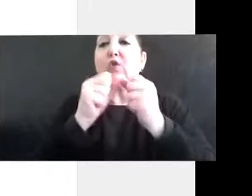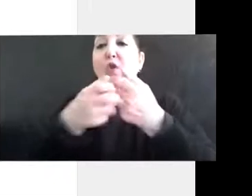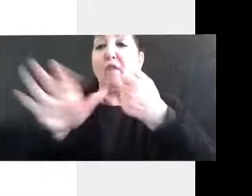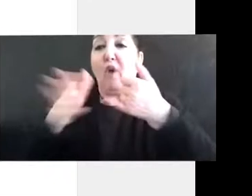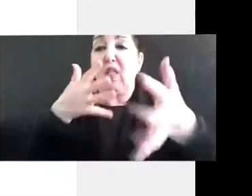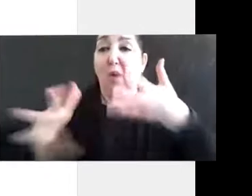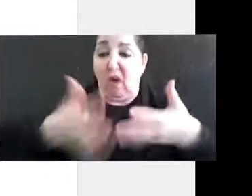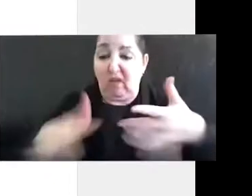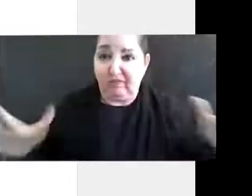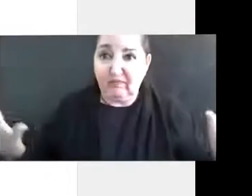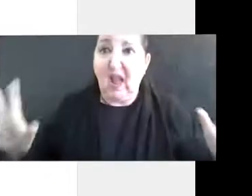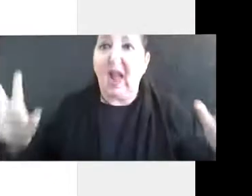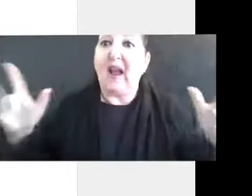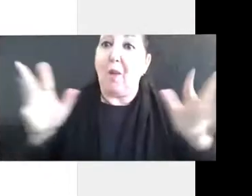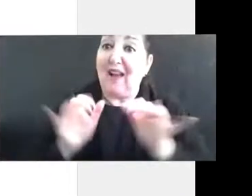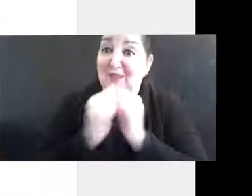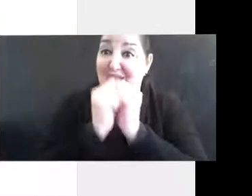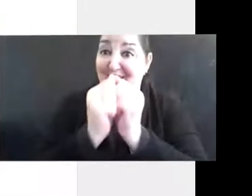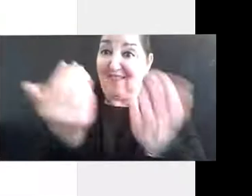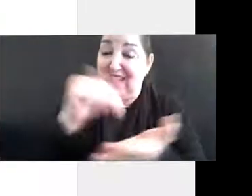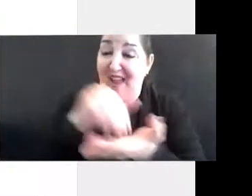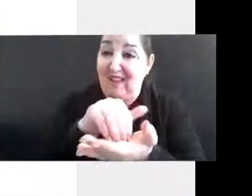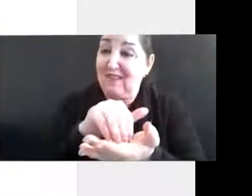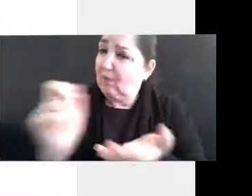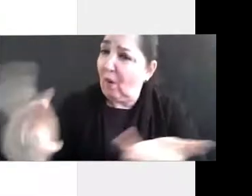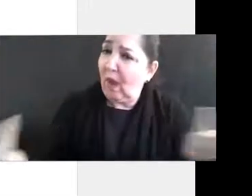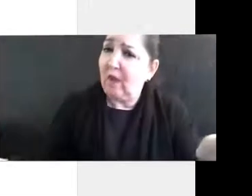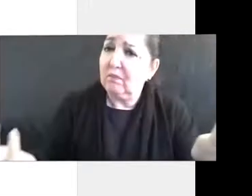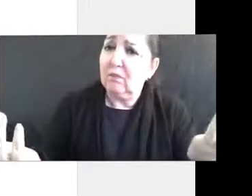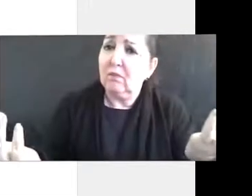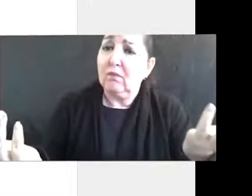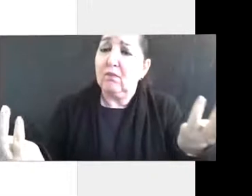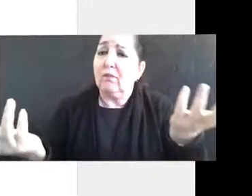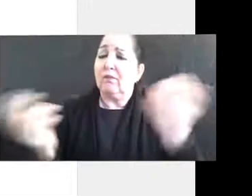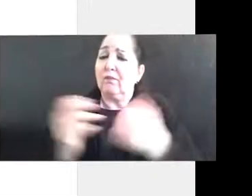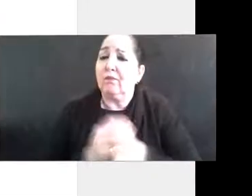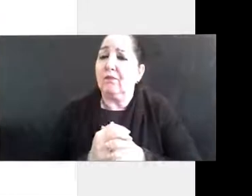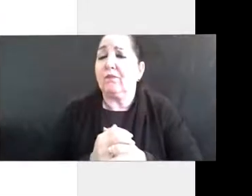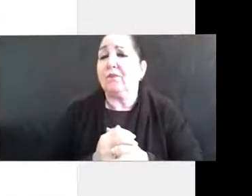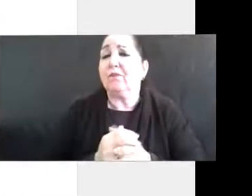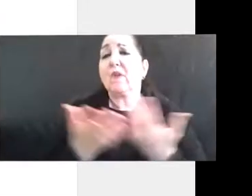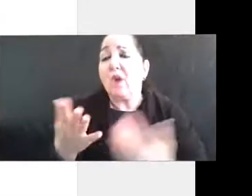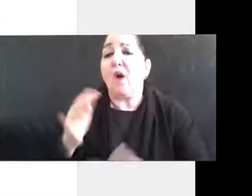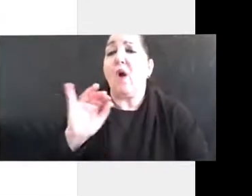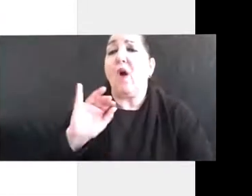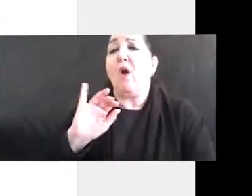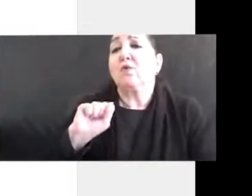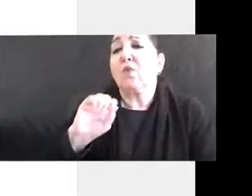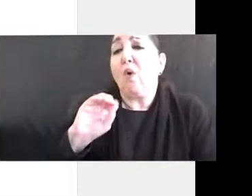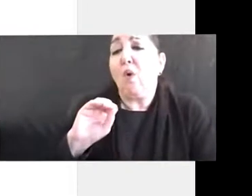apart and come together again. It's, you know, it's okay. And so, yeah,